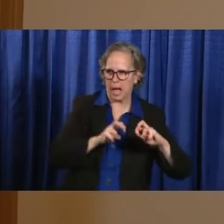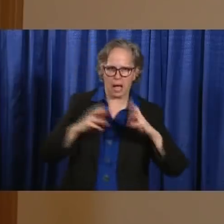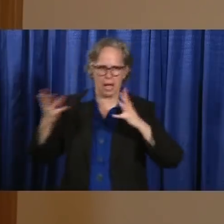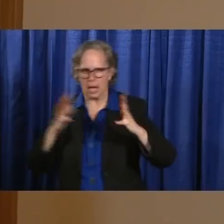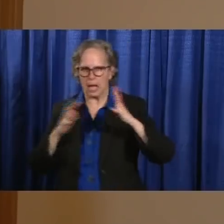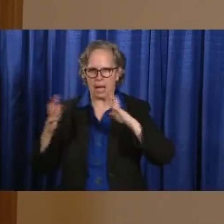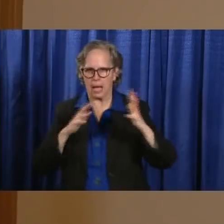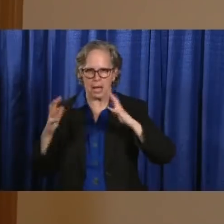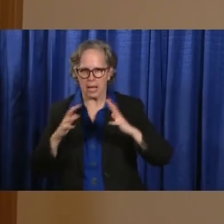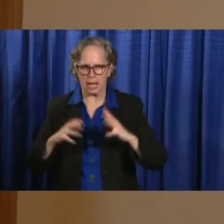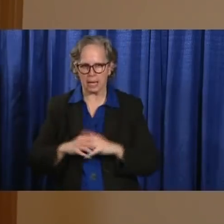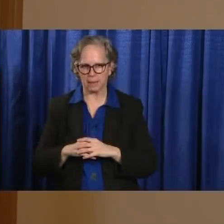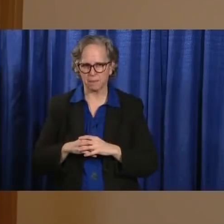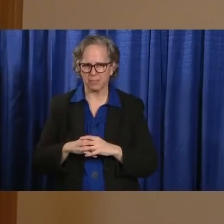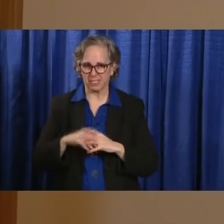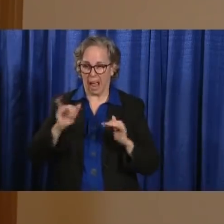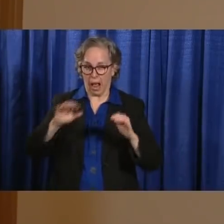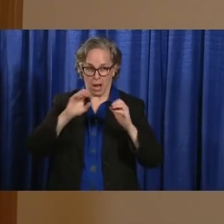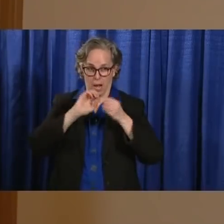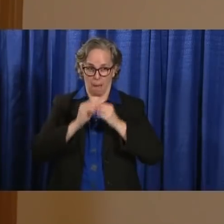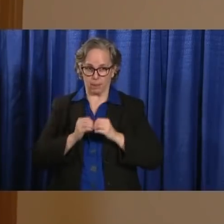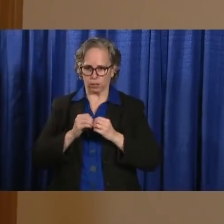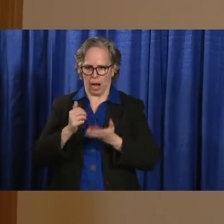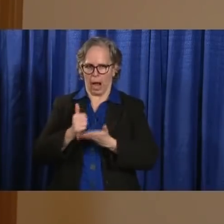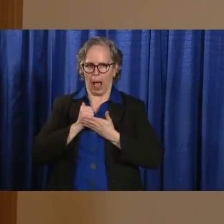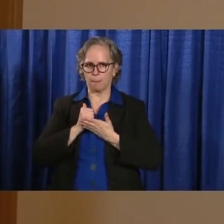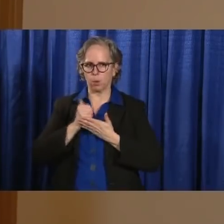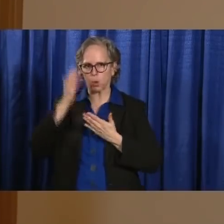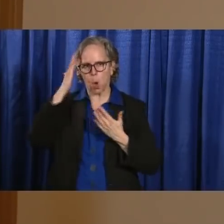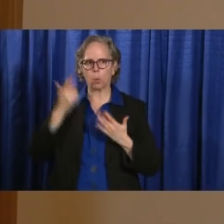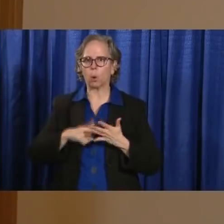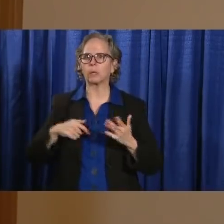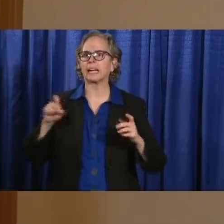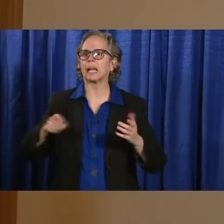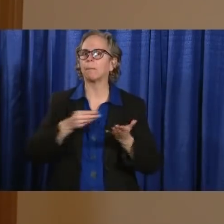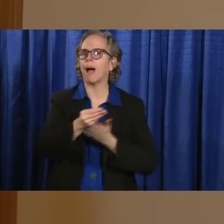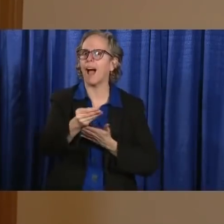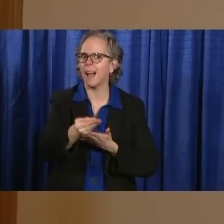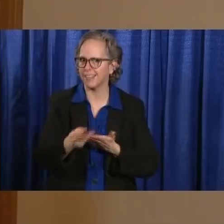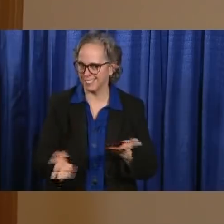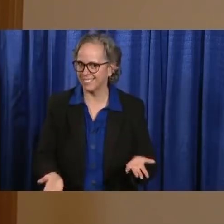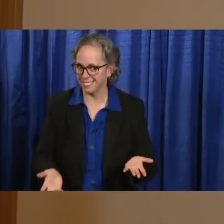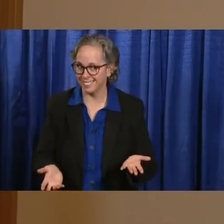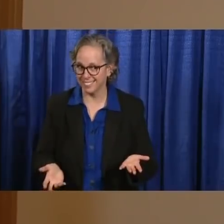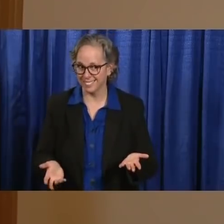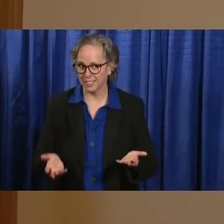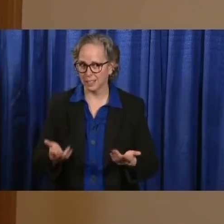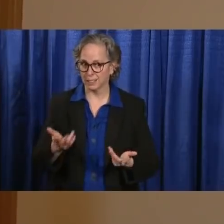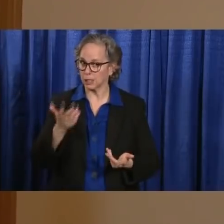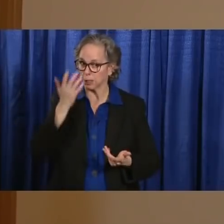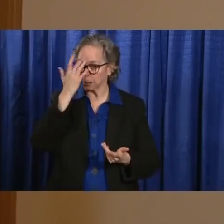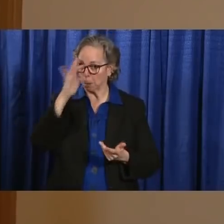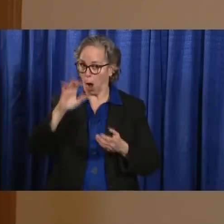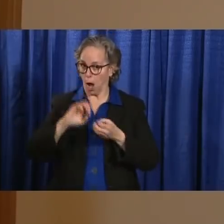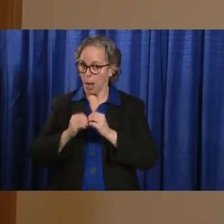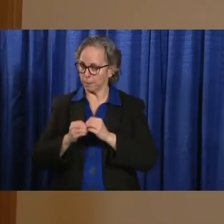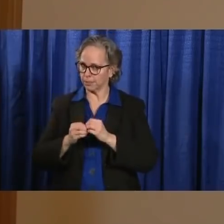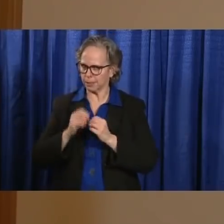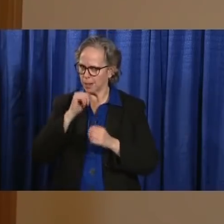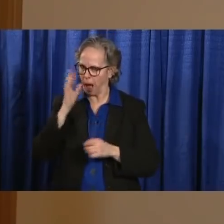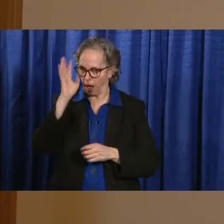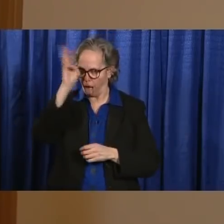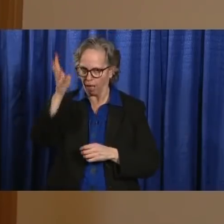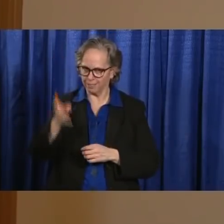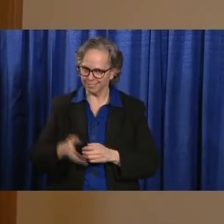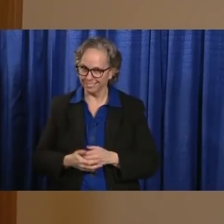what we need to buy. So we really want smart numbers, not just guesses on some of it. So thank you for your patience.